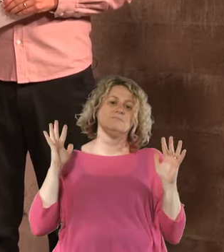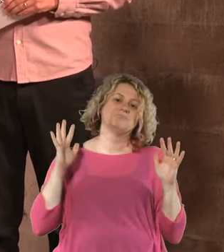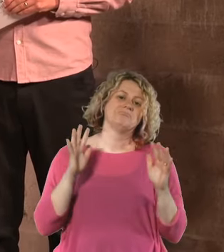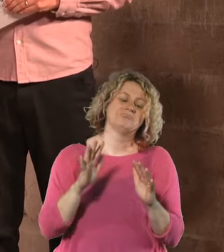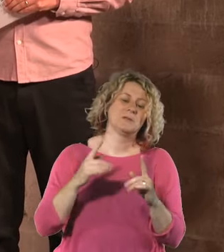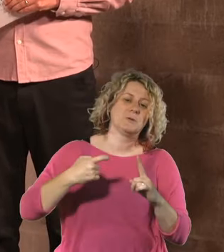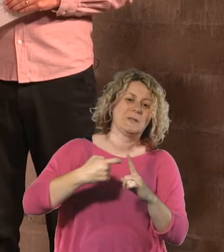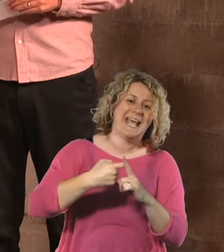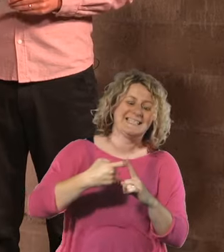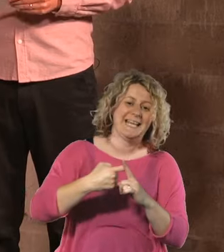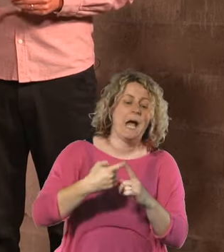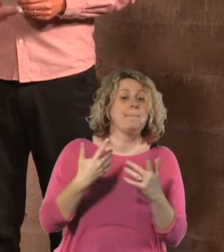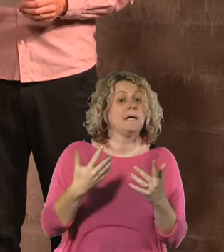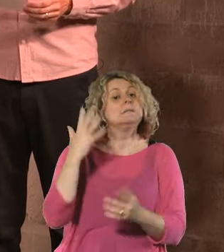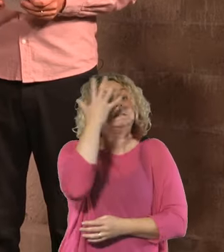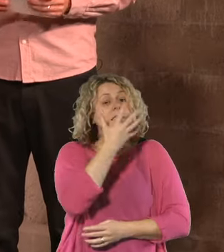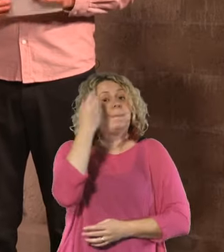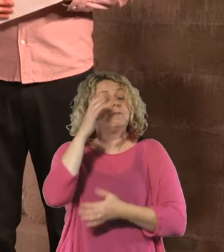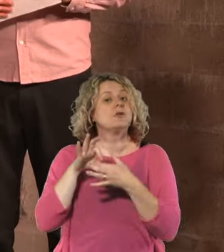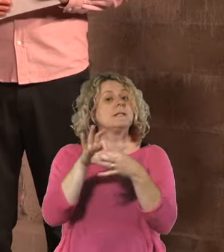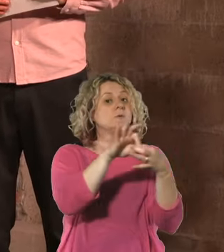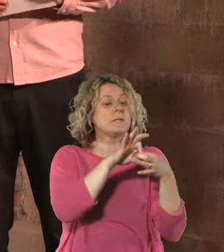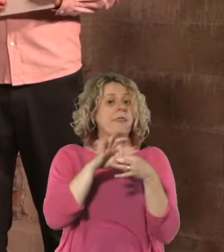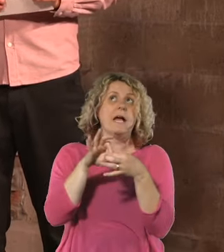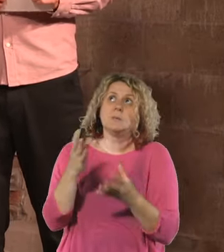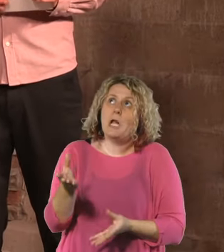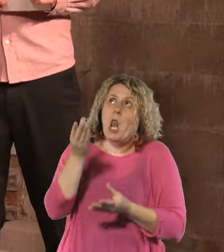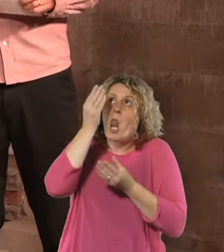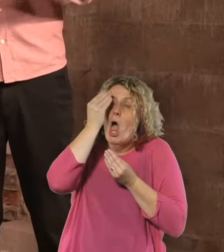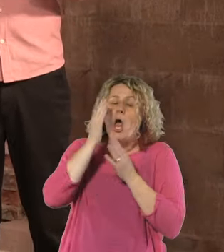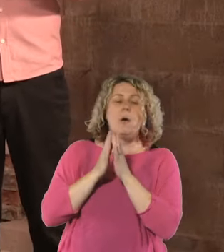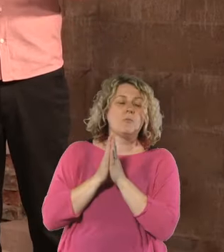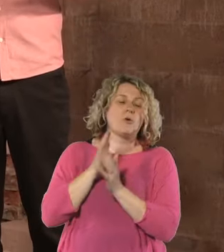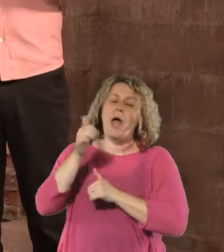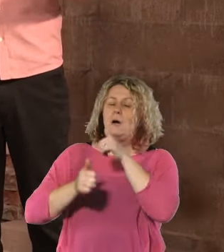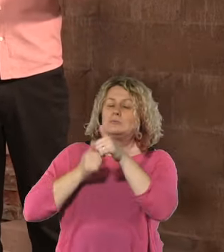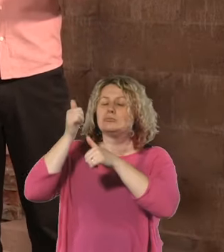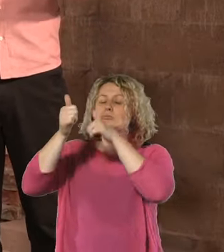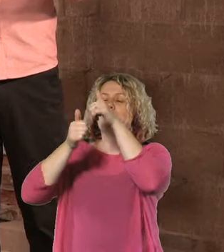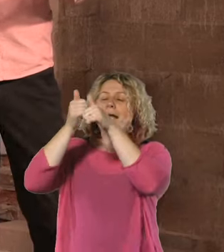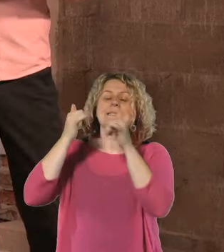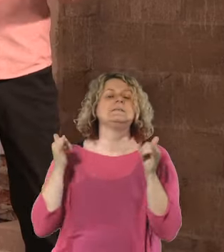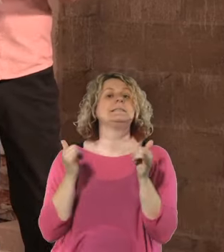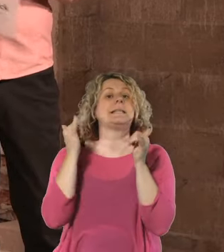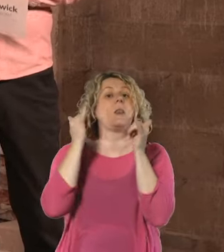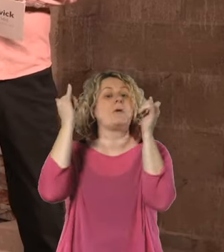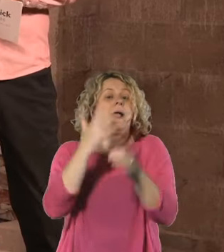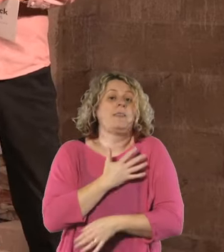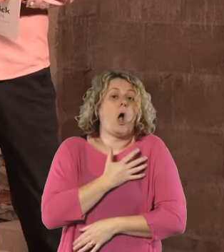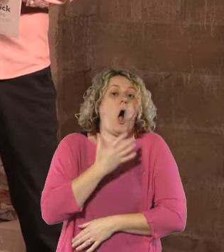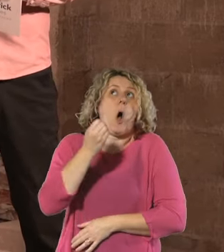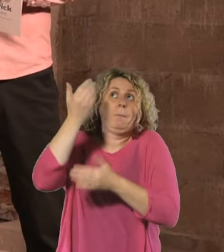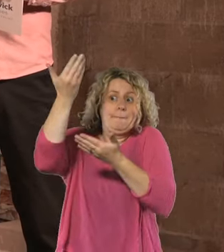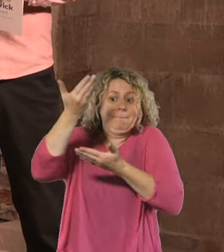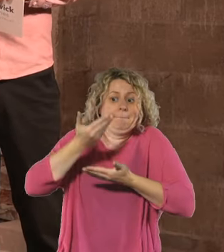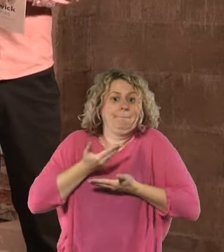pray, praise and celebrate the hope that we have in Jesus. Yes, and it is hope that is our theme for the